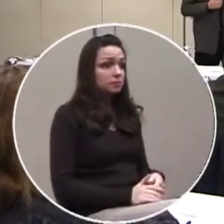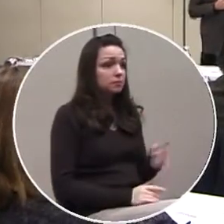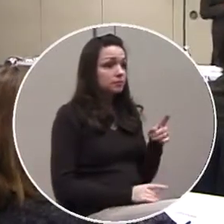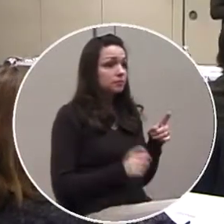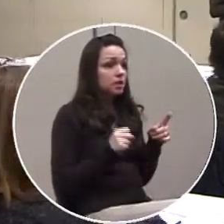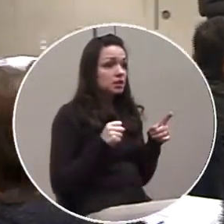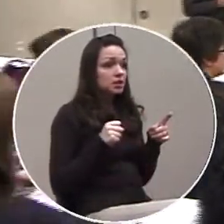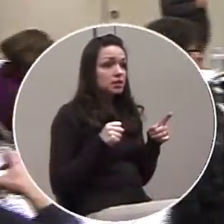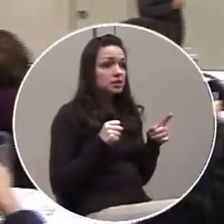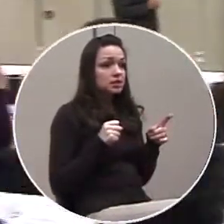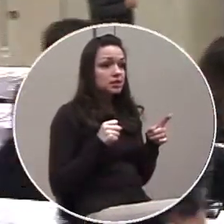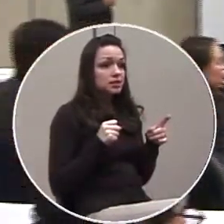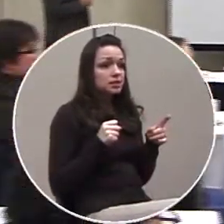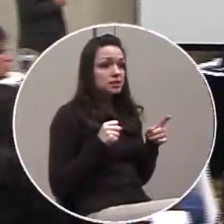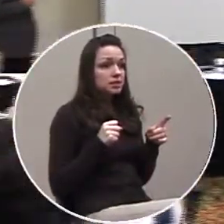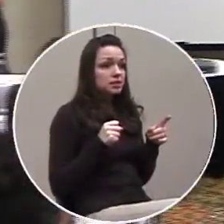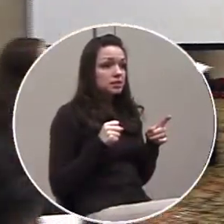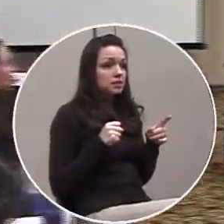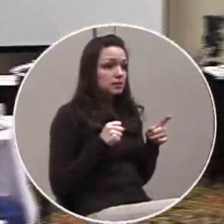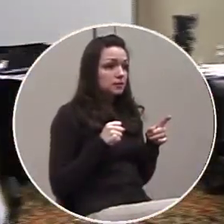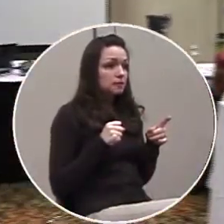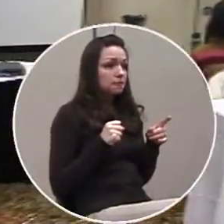Yes. Yes.